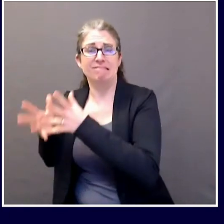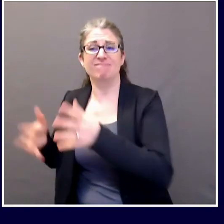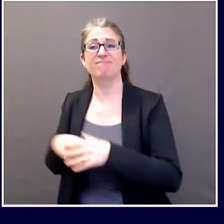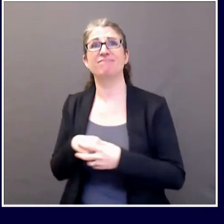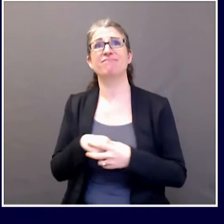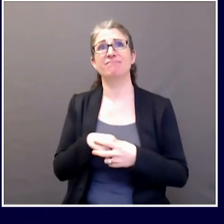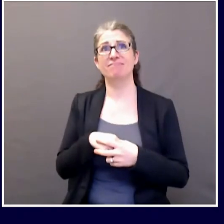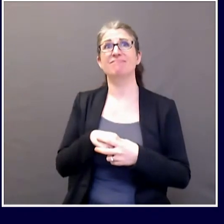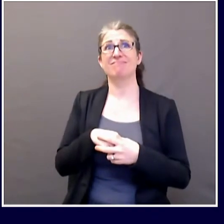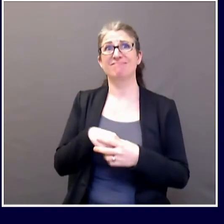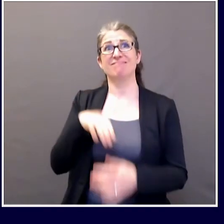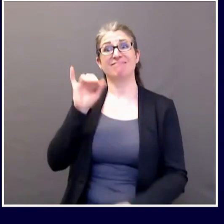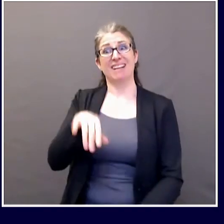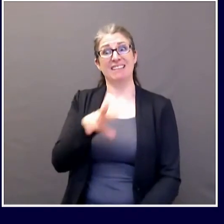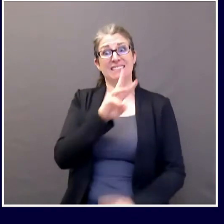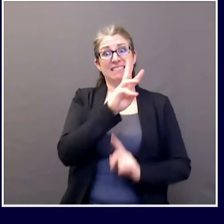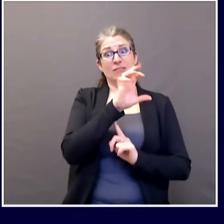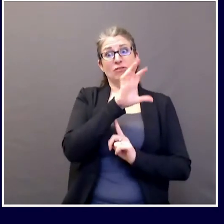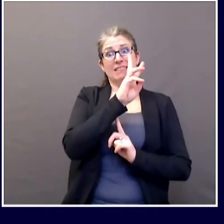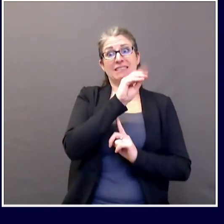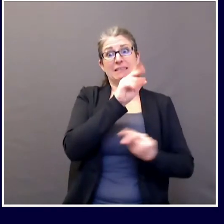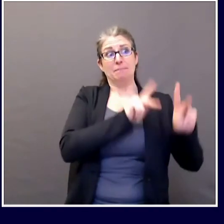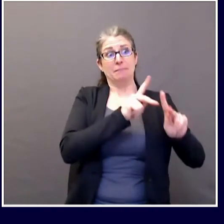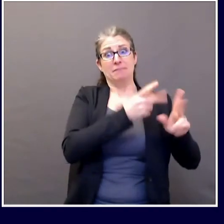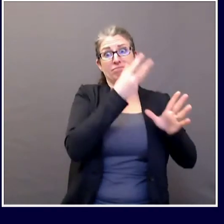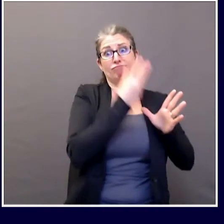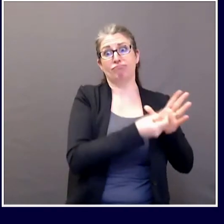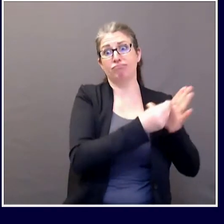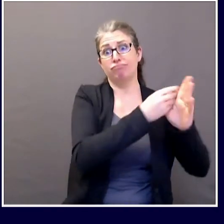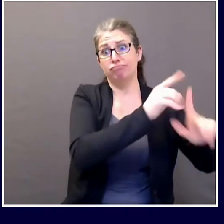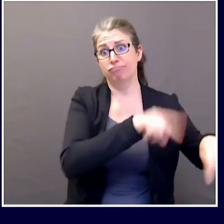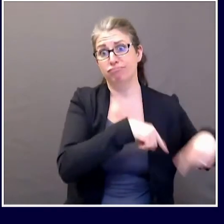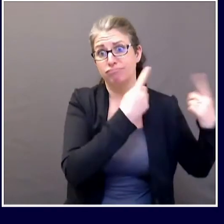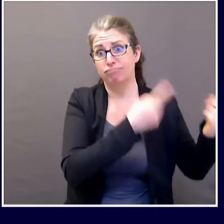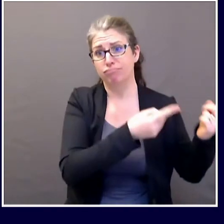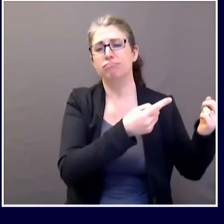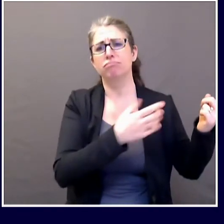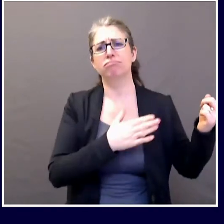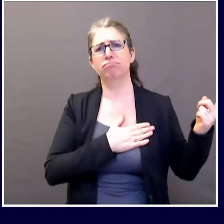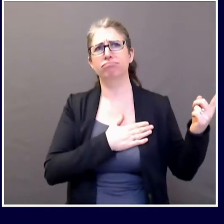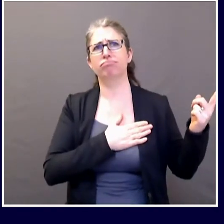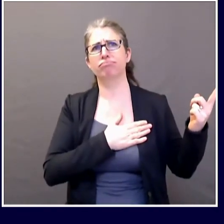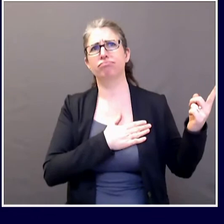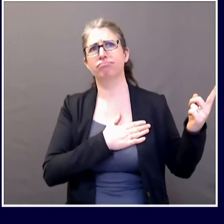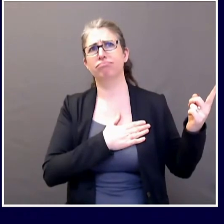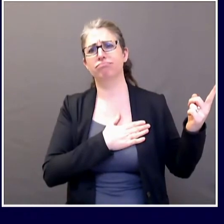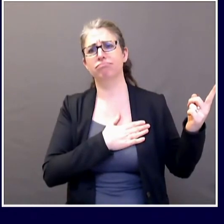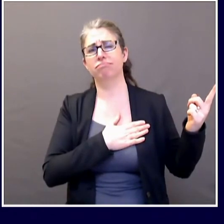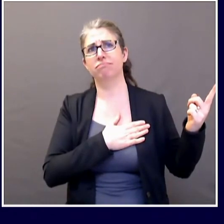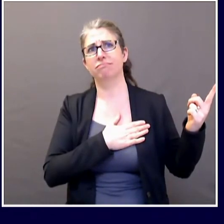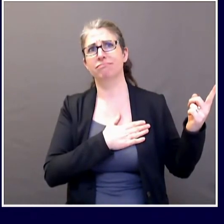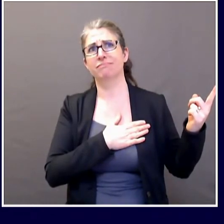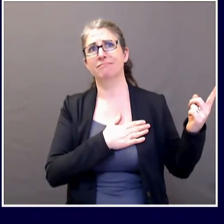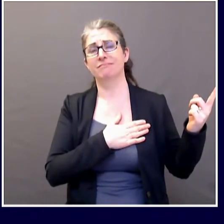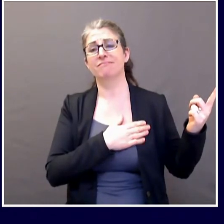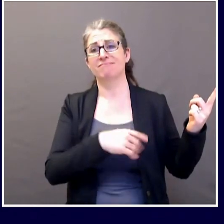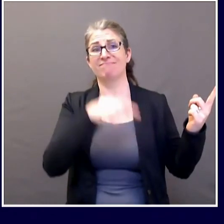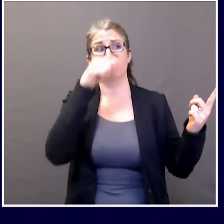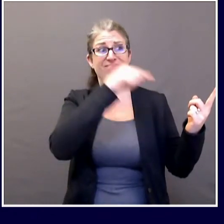people have died related to COVID-19 since we began our work on the pandemic.